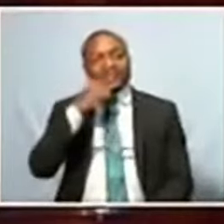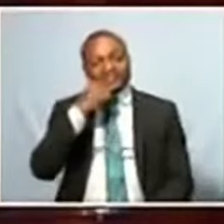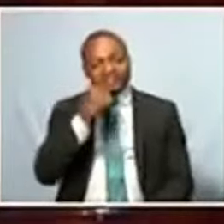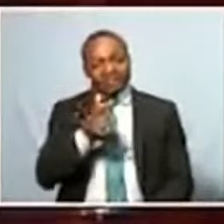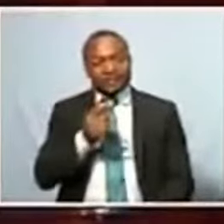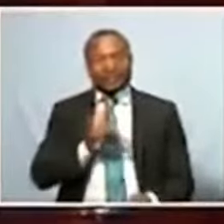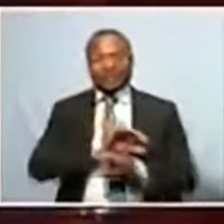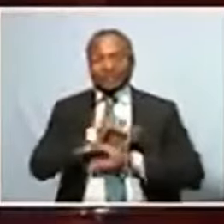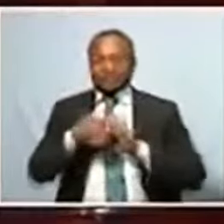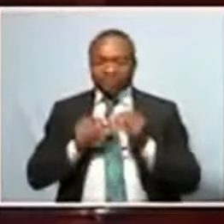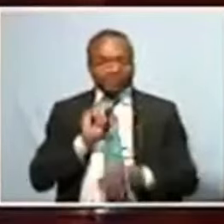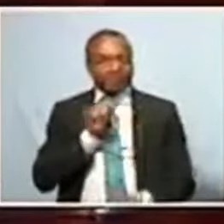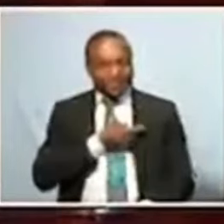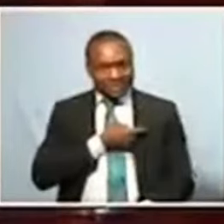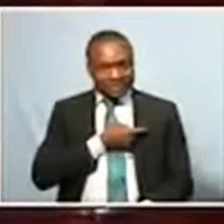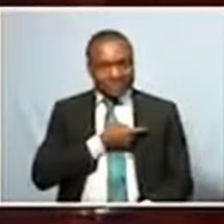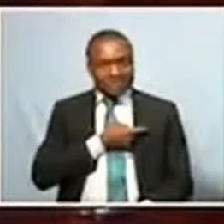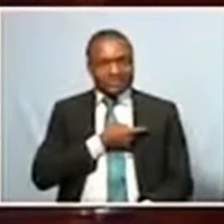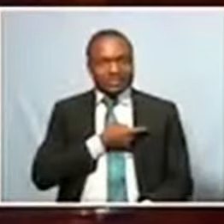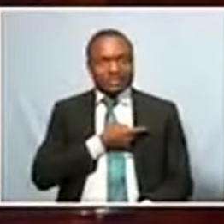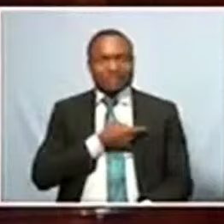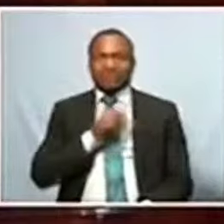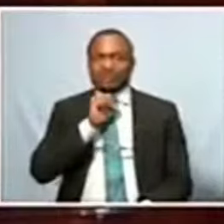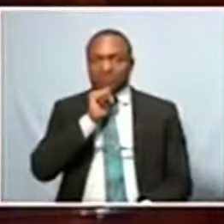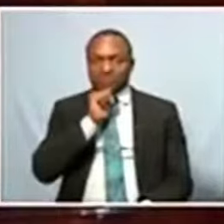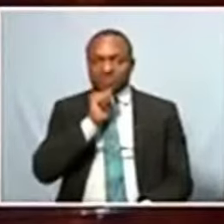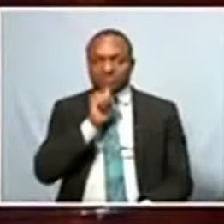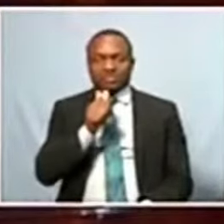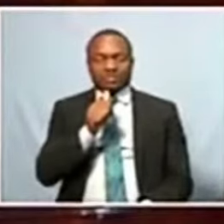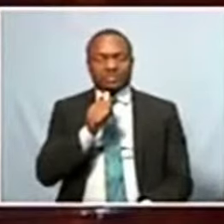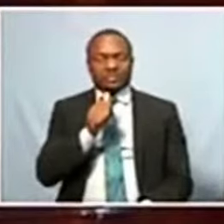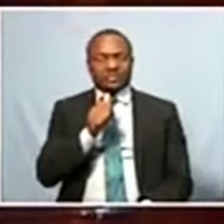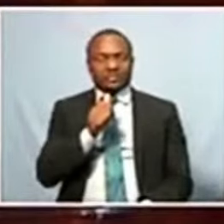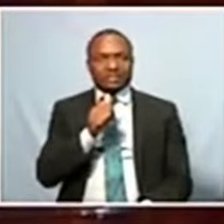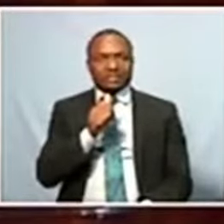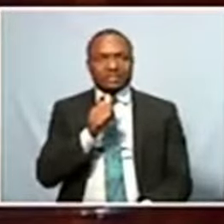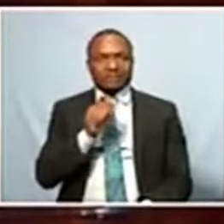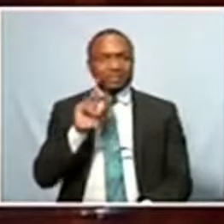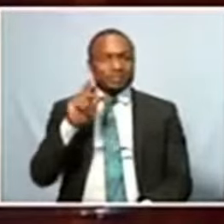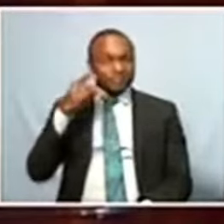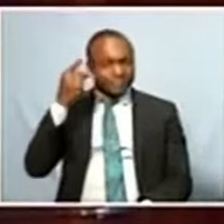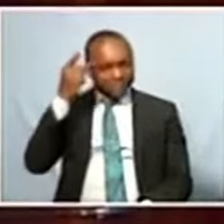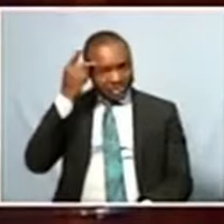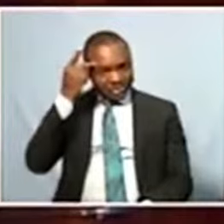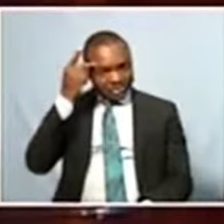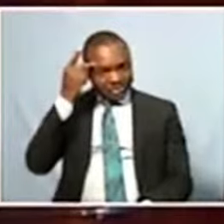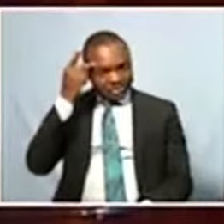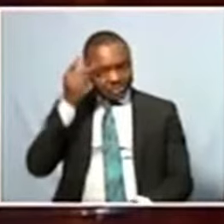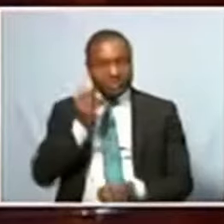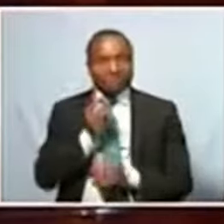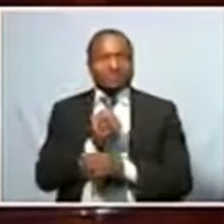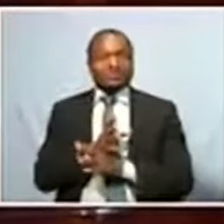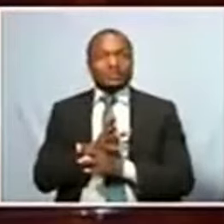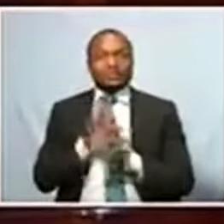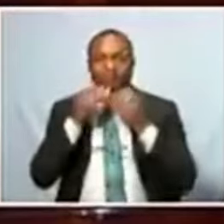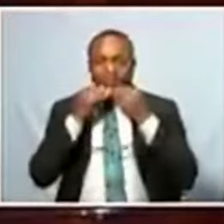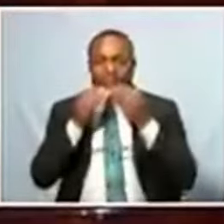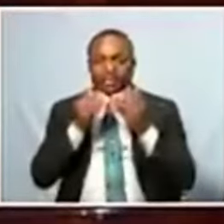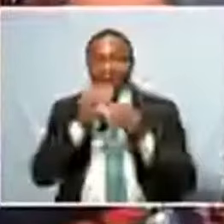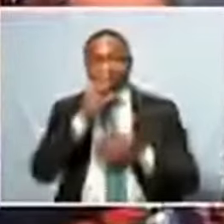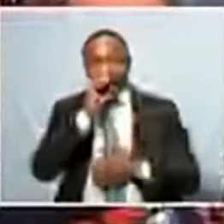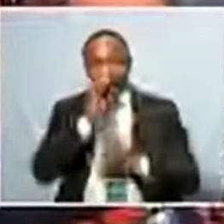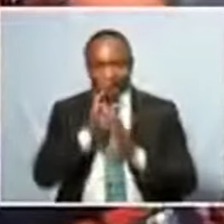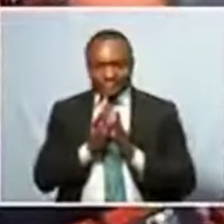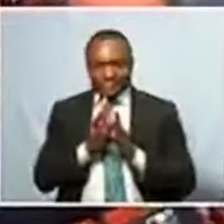that all of us, we are not politically intolerant? Thank you, Madam